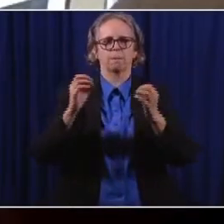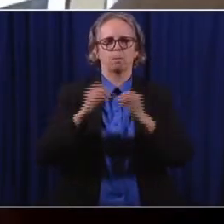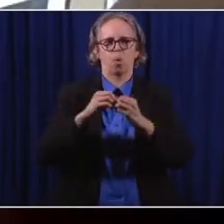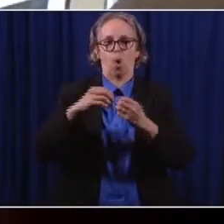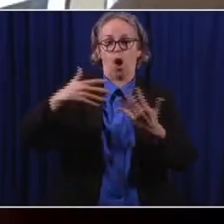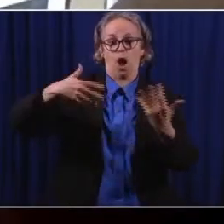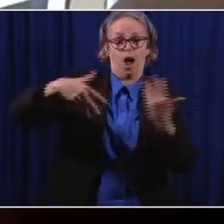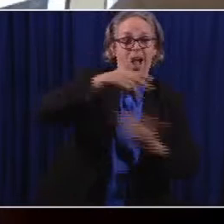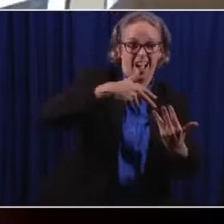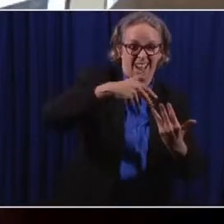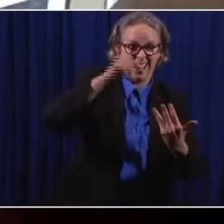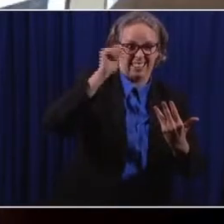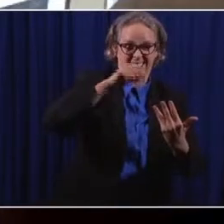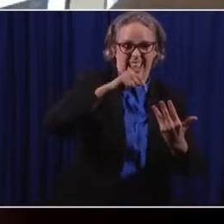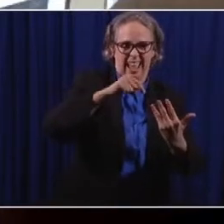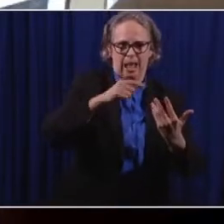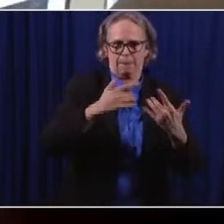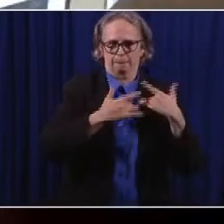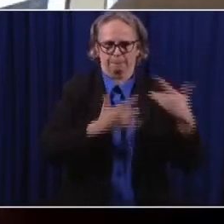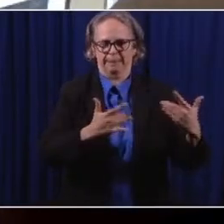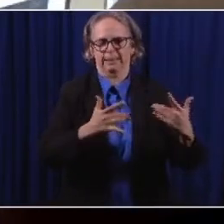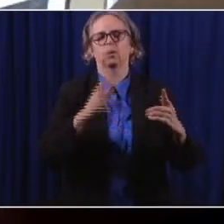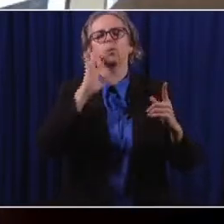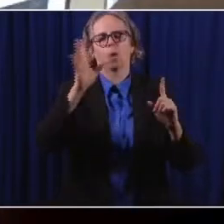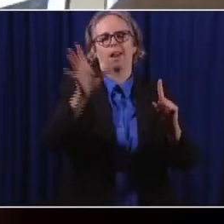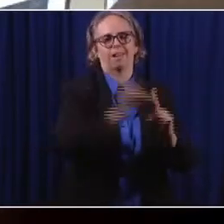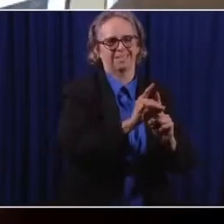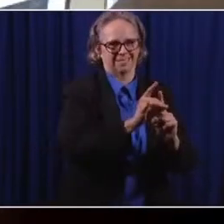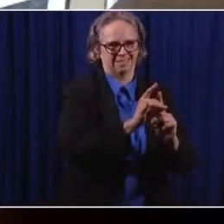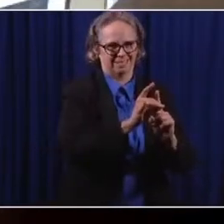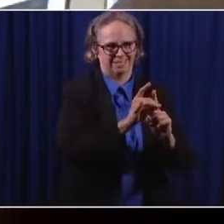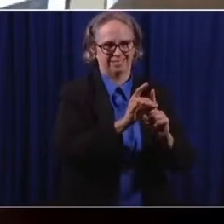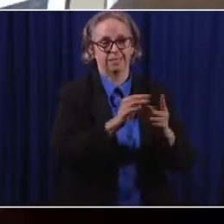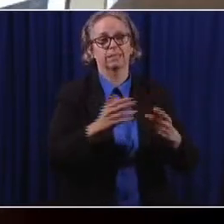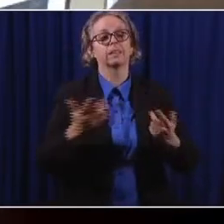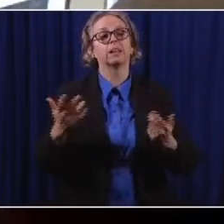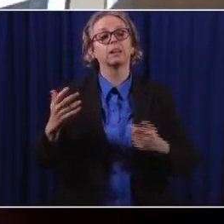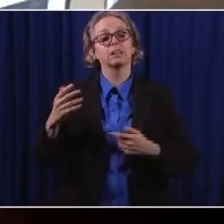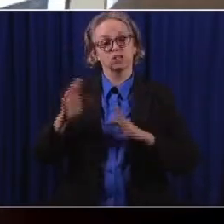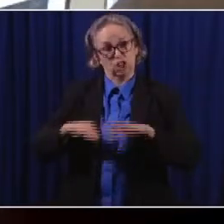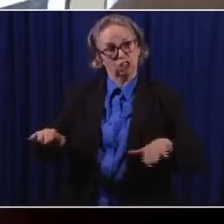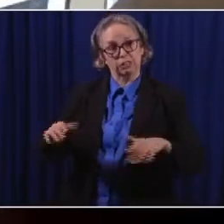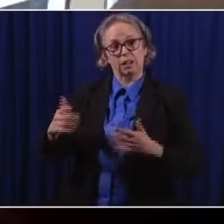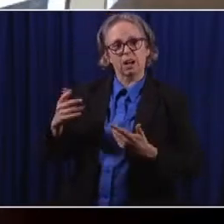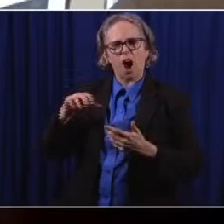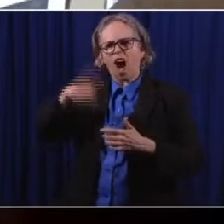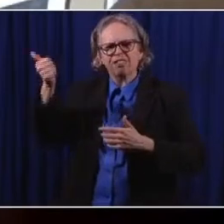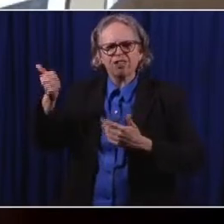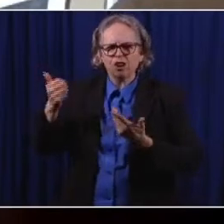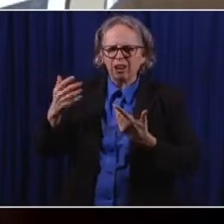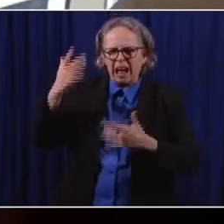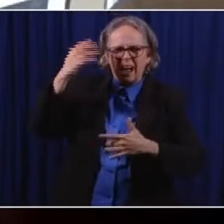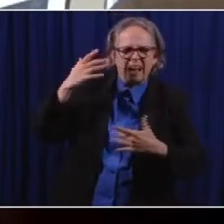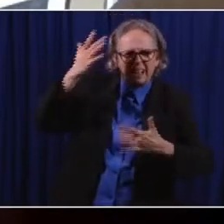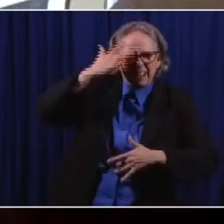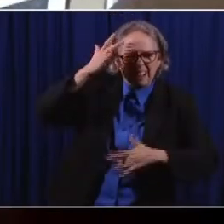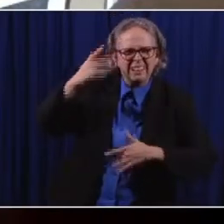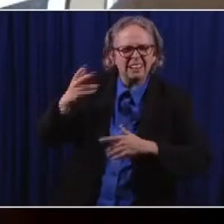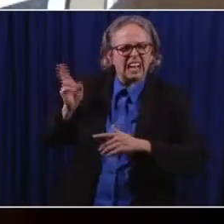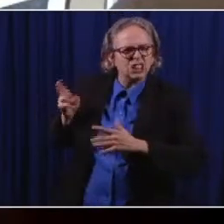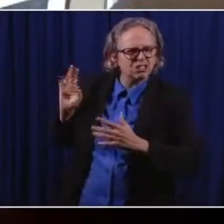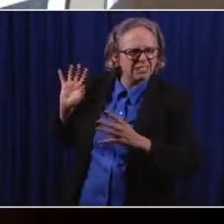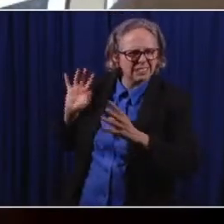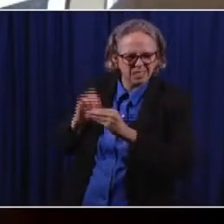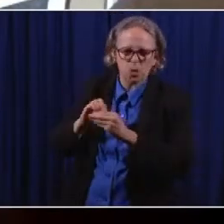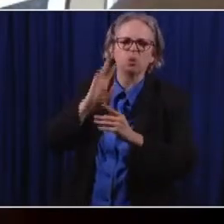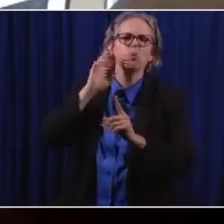children, as they get older and have other health conditions, could be more seriously ill. We also know that children can be asymptomatic